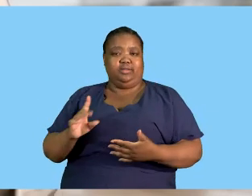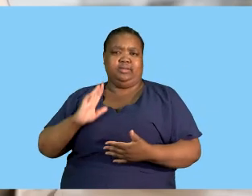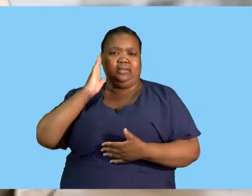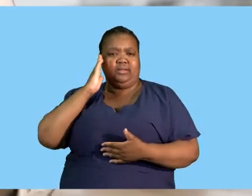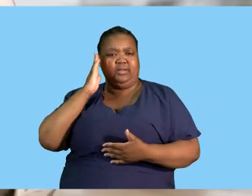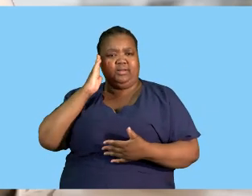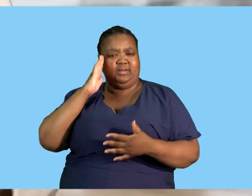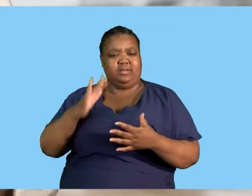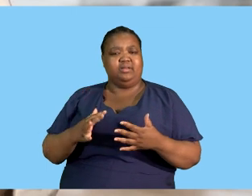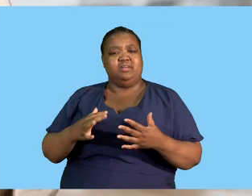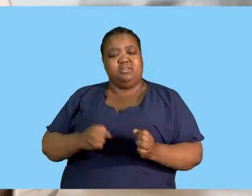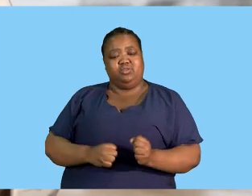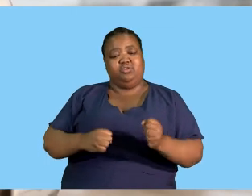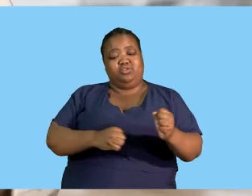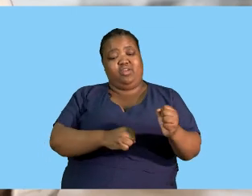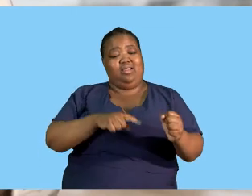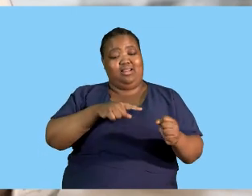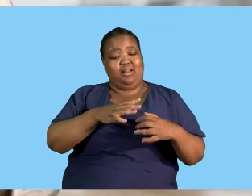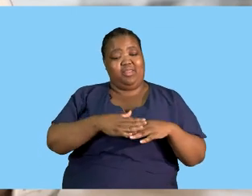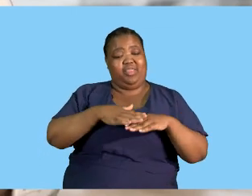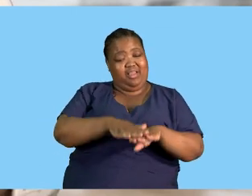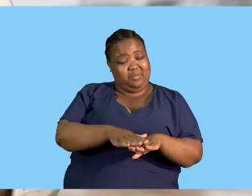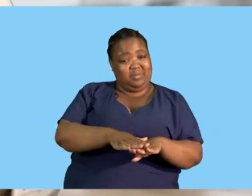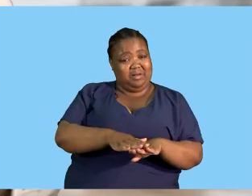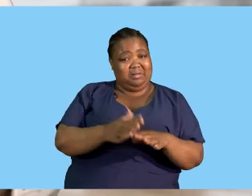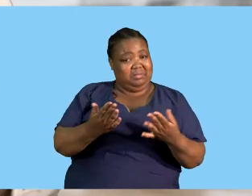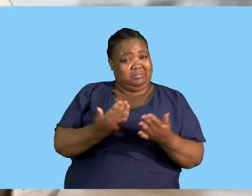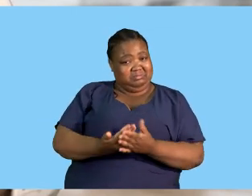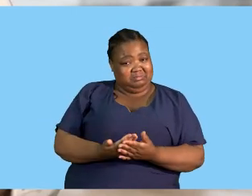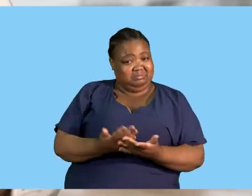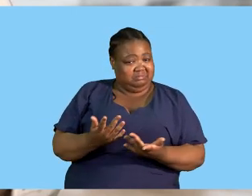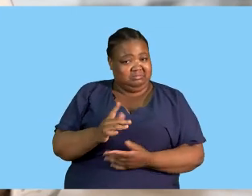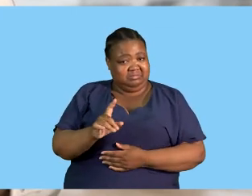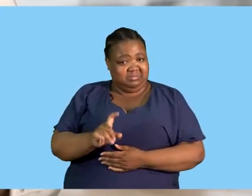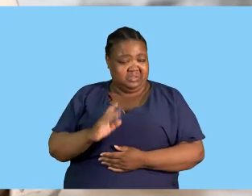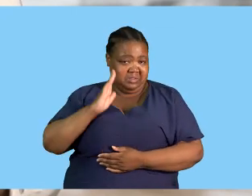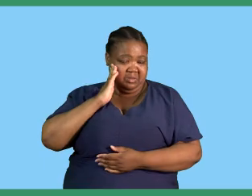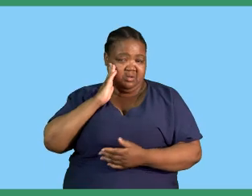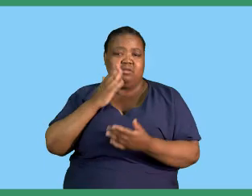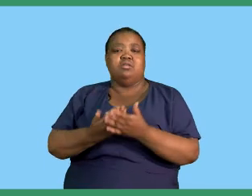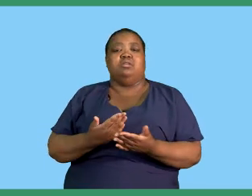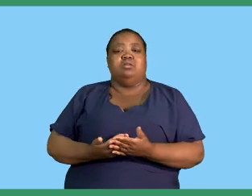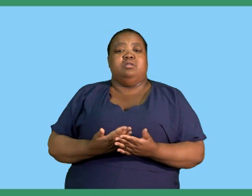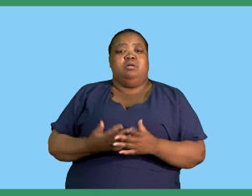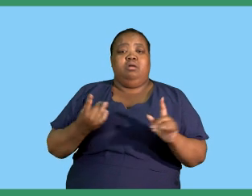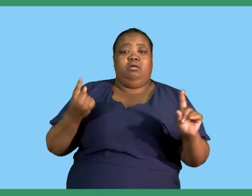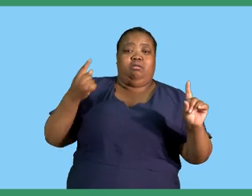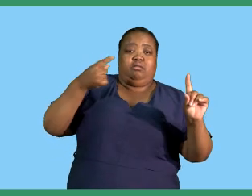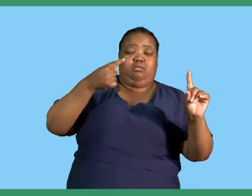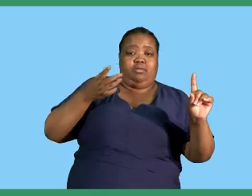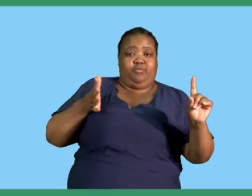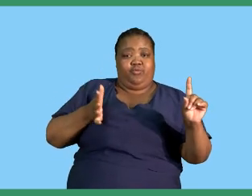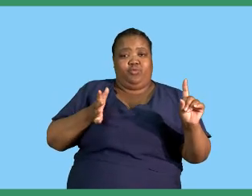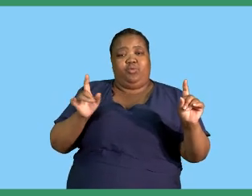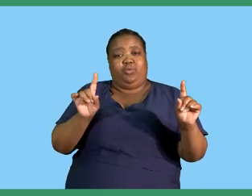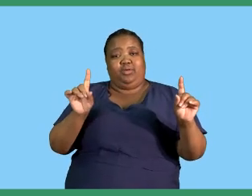going with or going for. Right. Decide on the desired outcome. Consider the impact. Remember, impact is